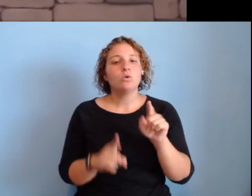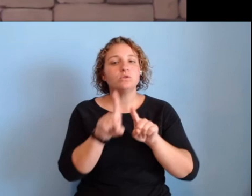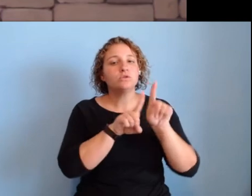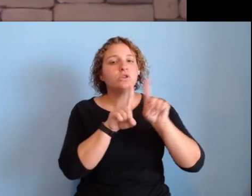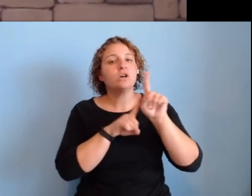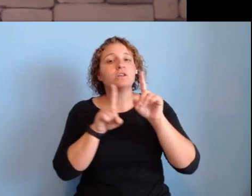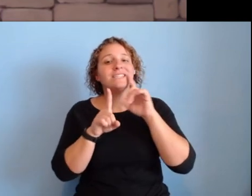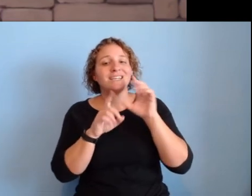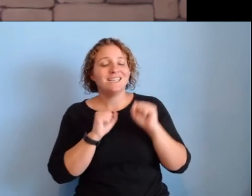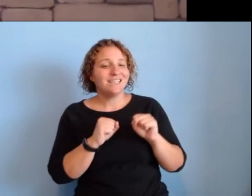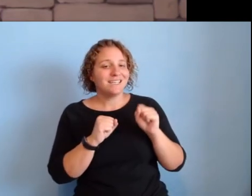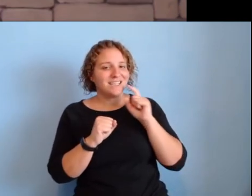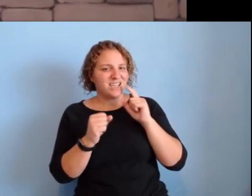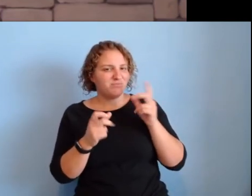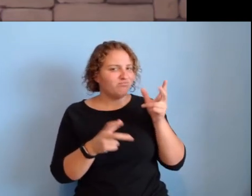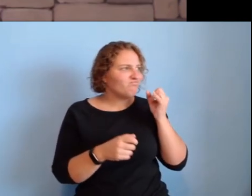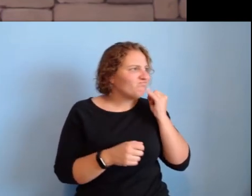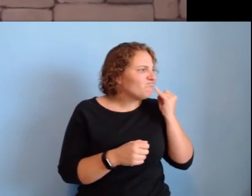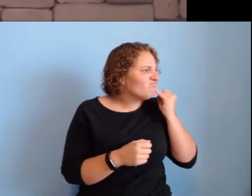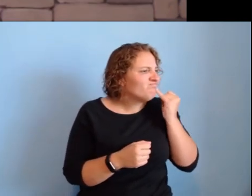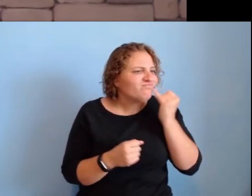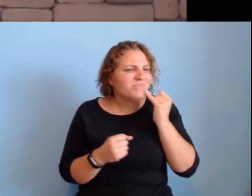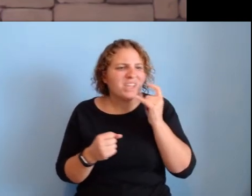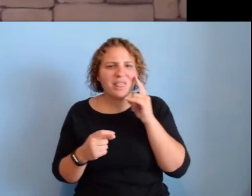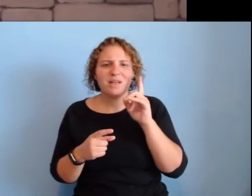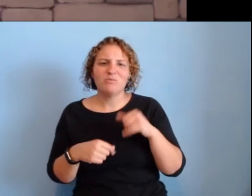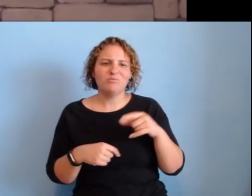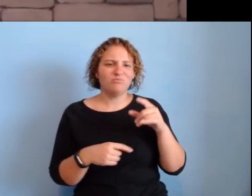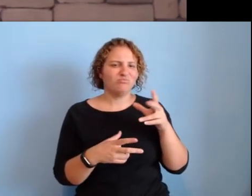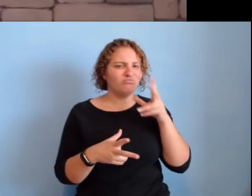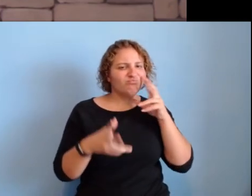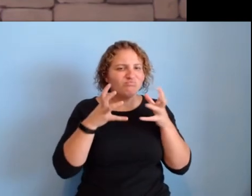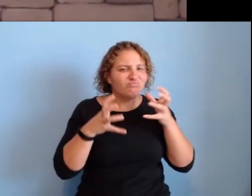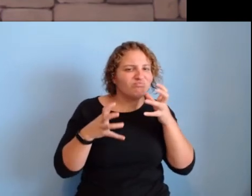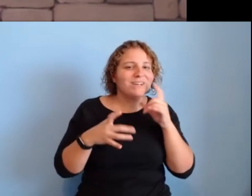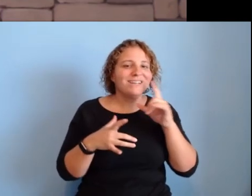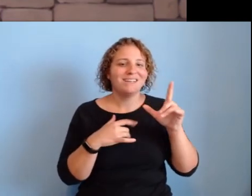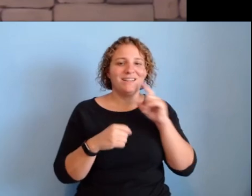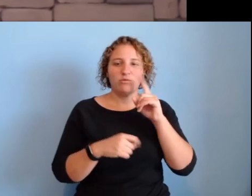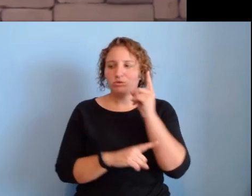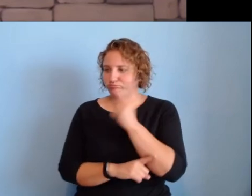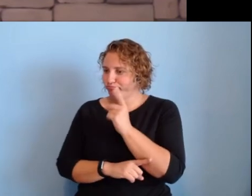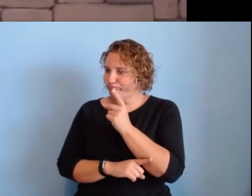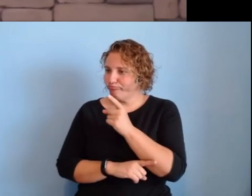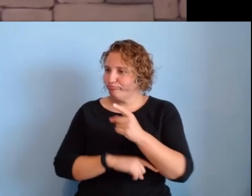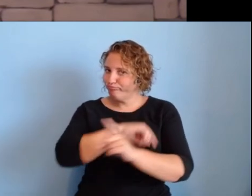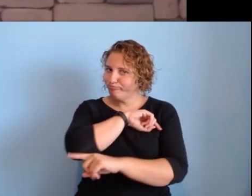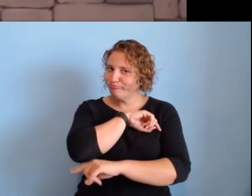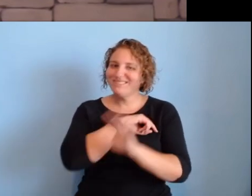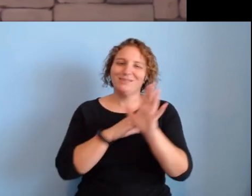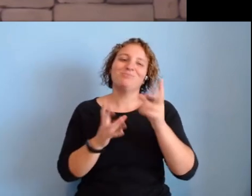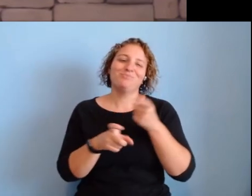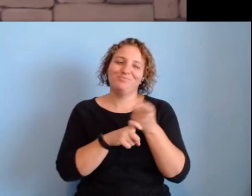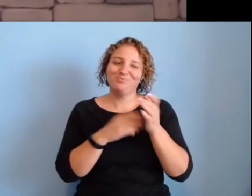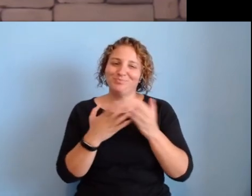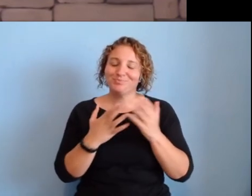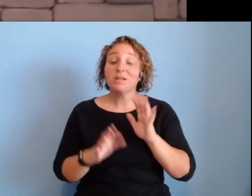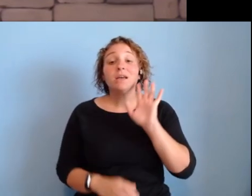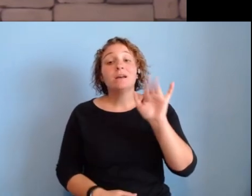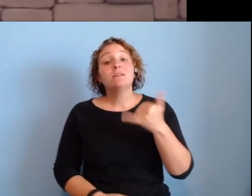fall into carnality and then we'll have to rebuke them and go from there. But Philippians 4, let's stay on target here. So, therefore my beloved dearly